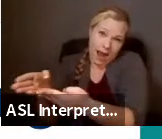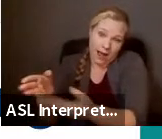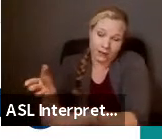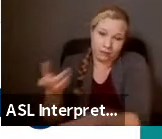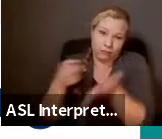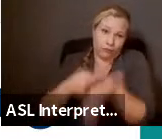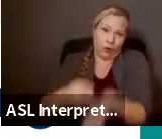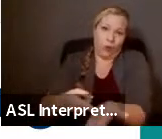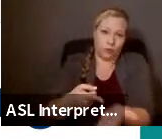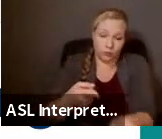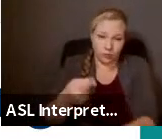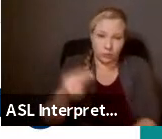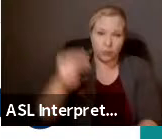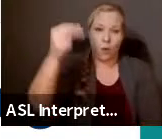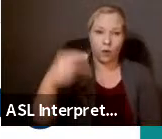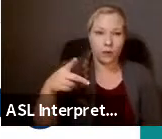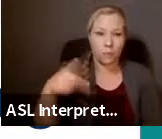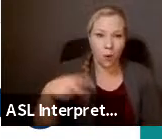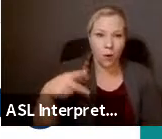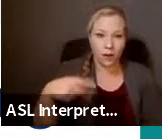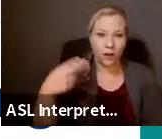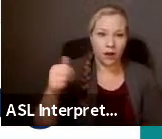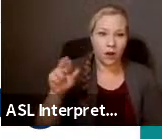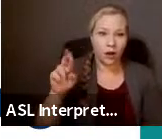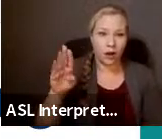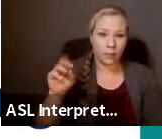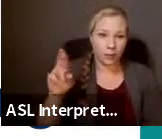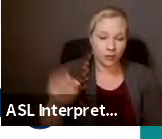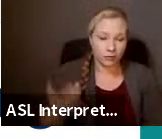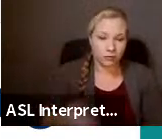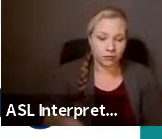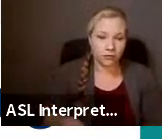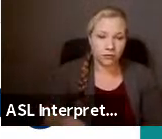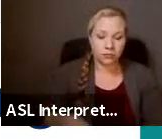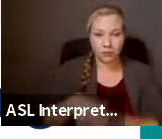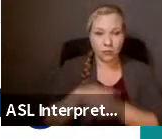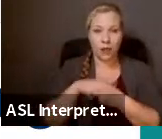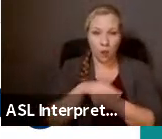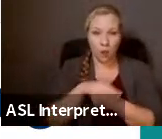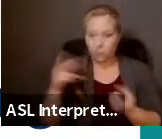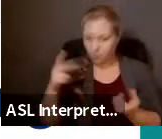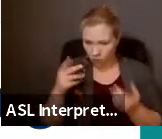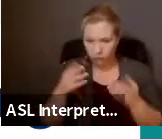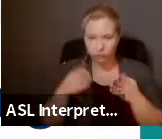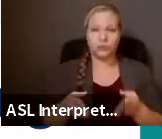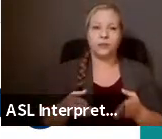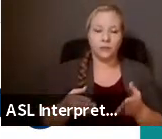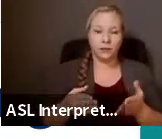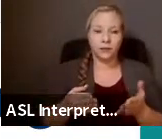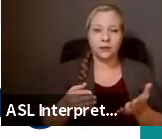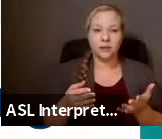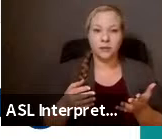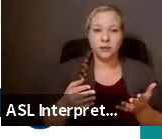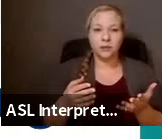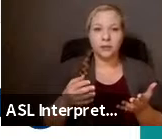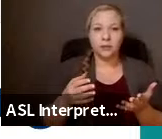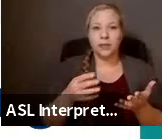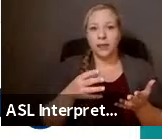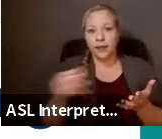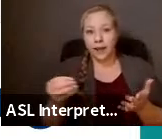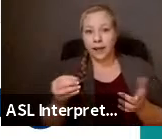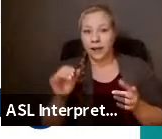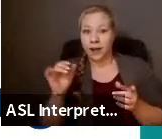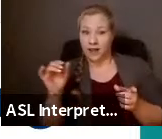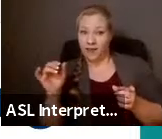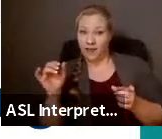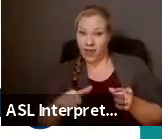Portland Harbor on the local street. And given the nature of this particular interchange design on Hayden